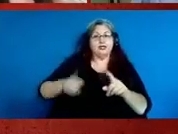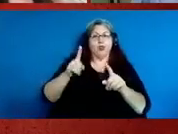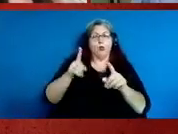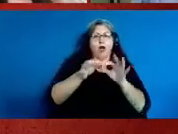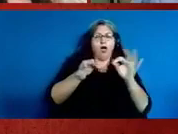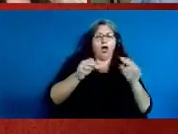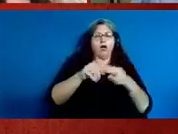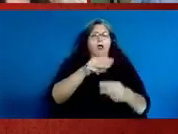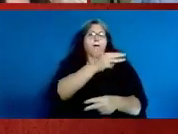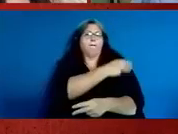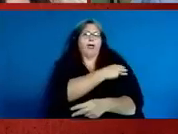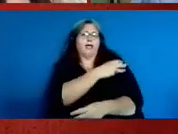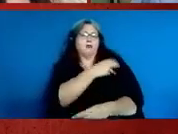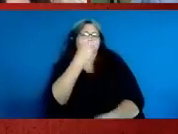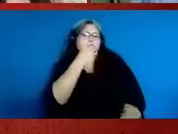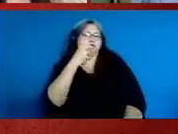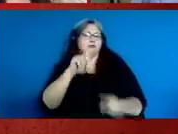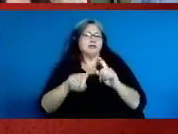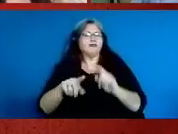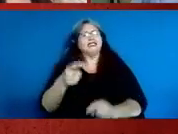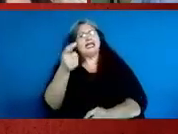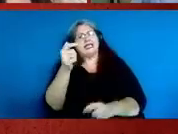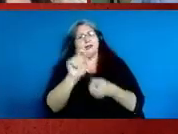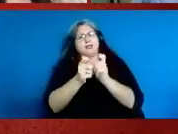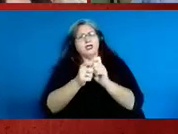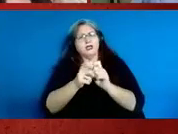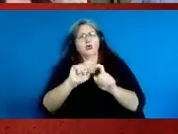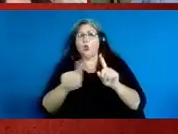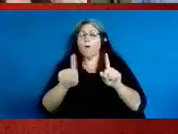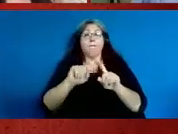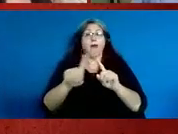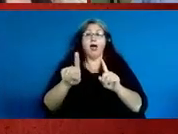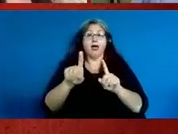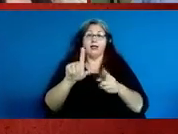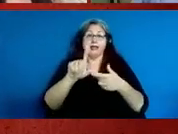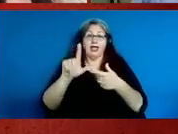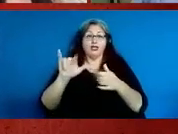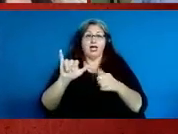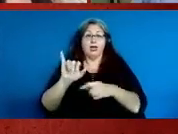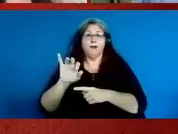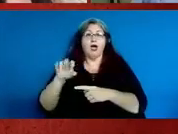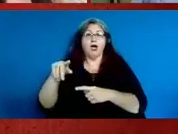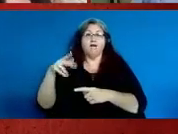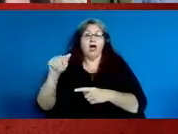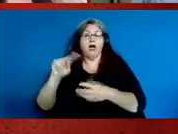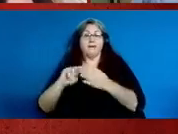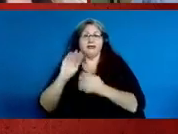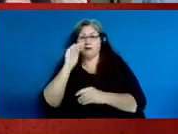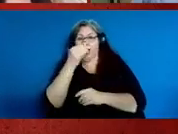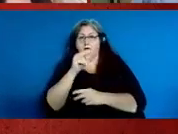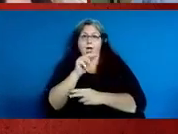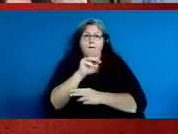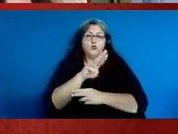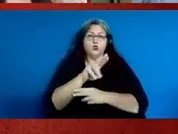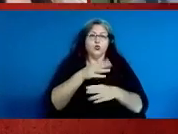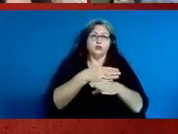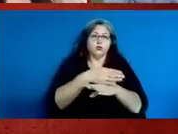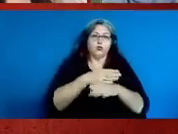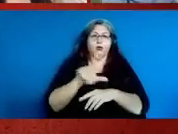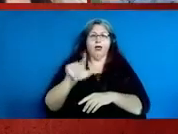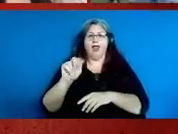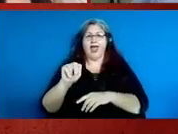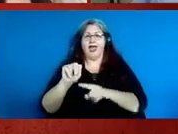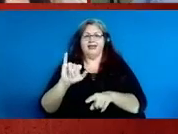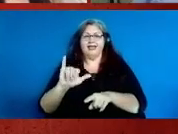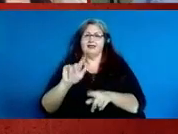change sometimes, yeah. Right. Okay. Well, no, it's the same letter. Hua is a flower. Mu, wood. Lan is that